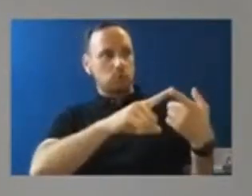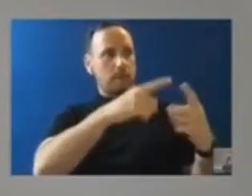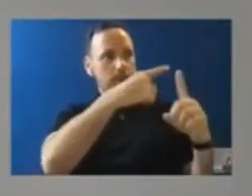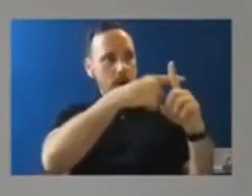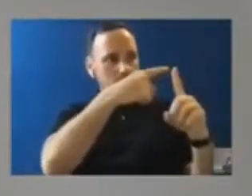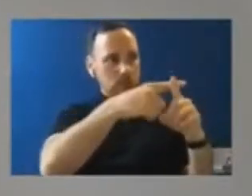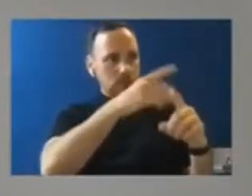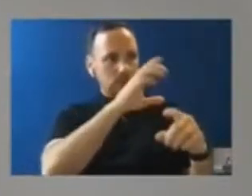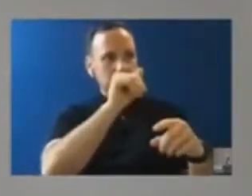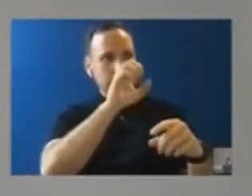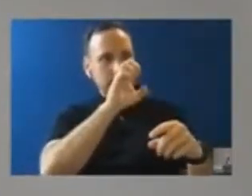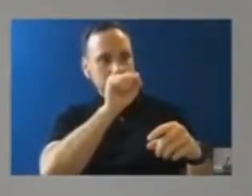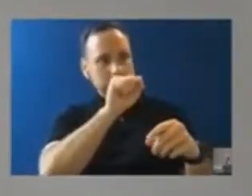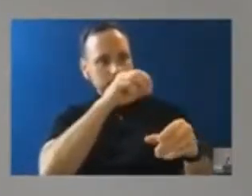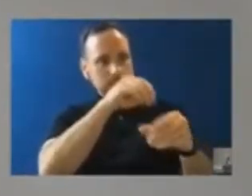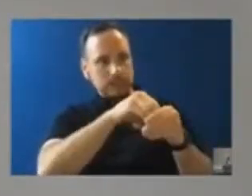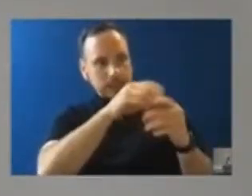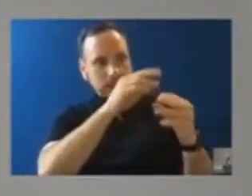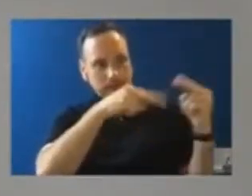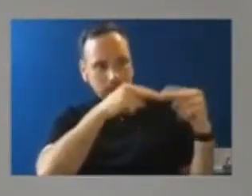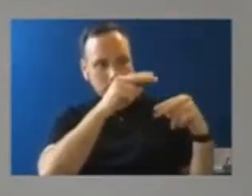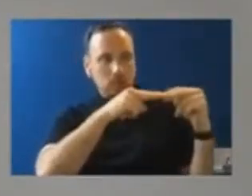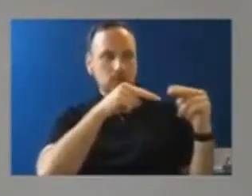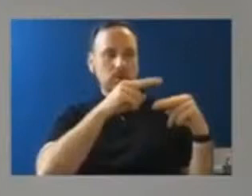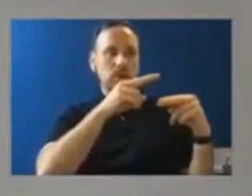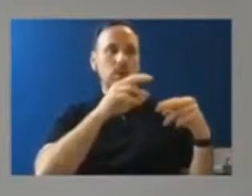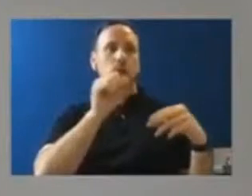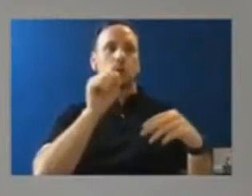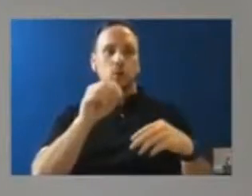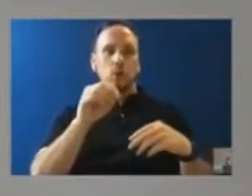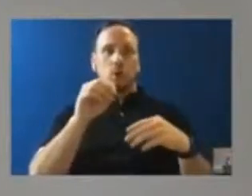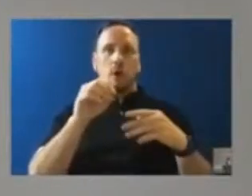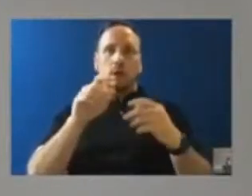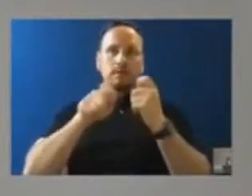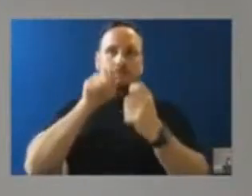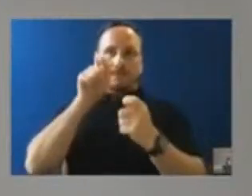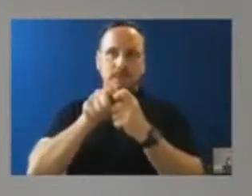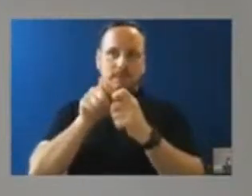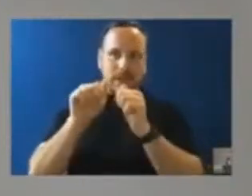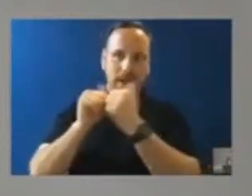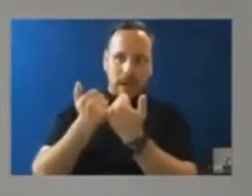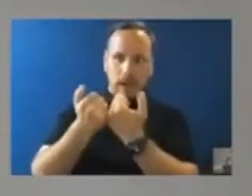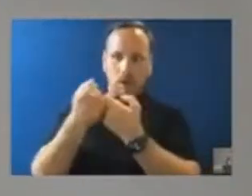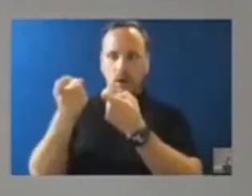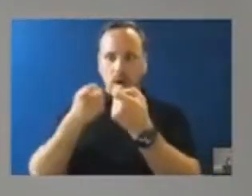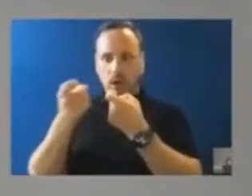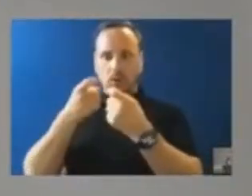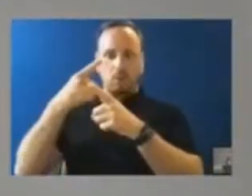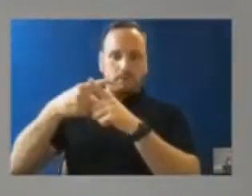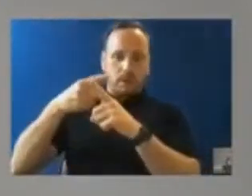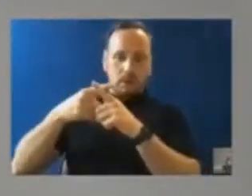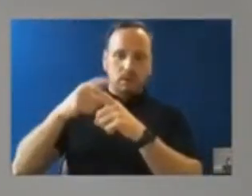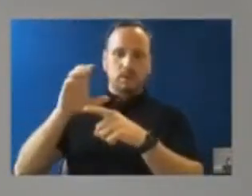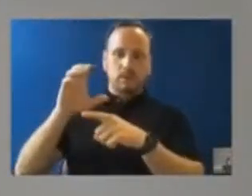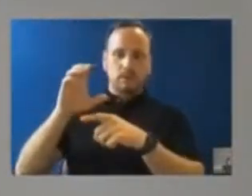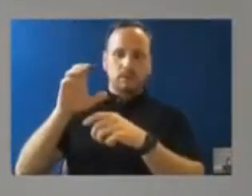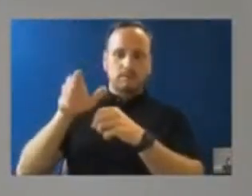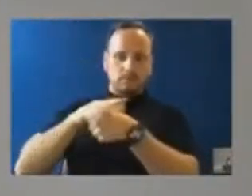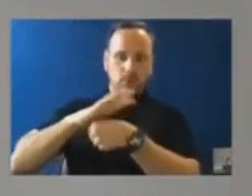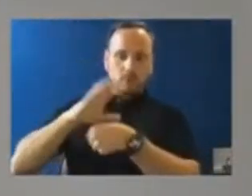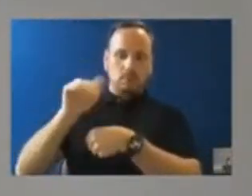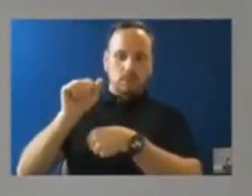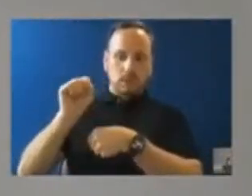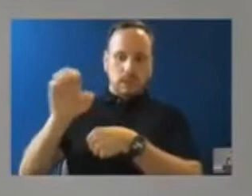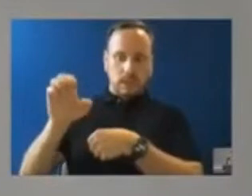the specific guidance around how you handle a positive case has been outlined. I know I noticed that with teachers, and it